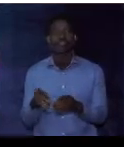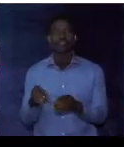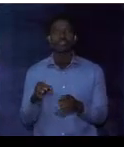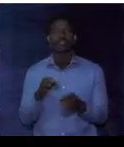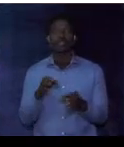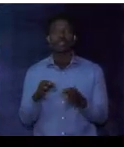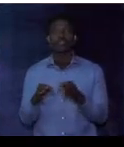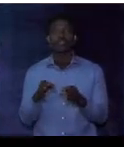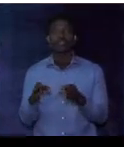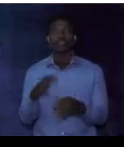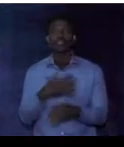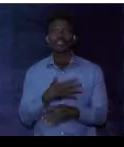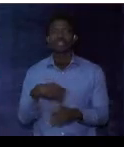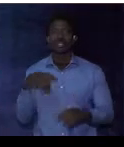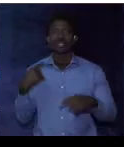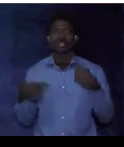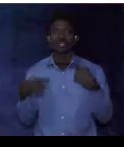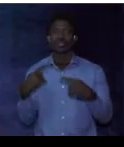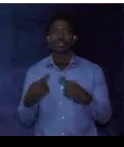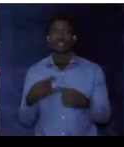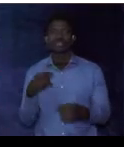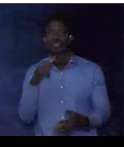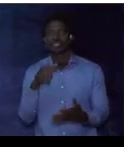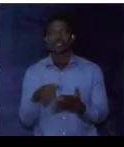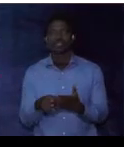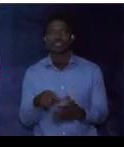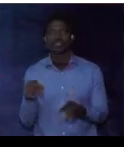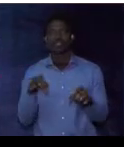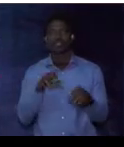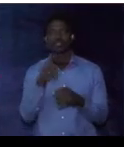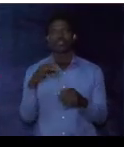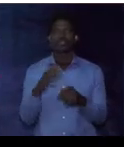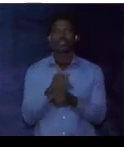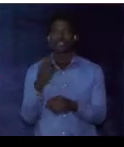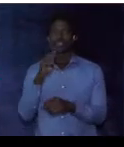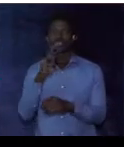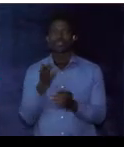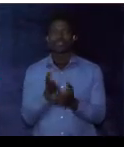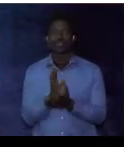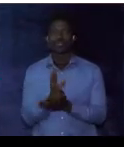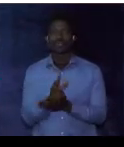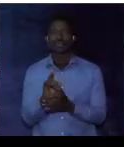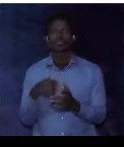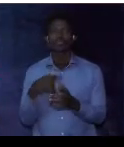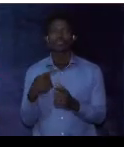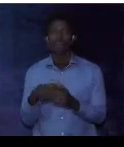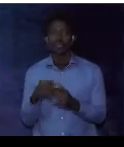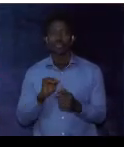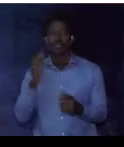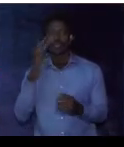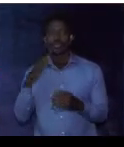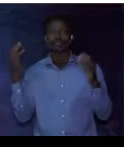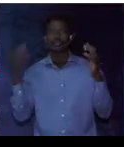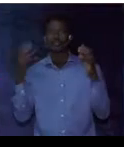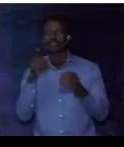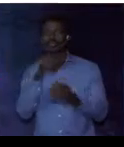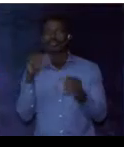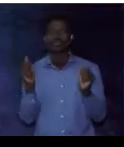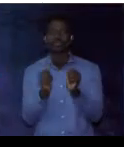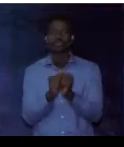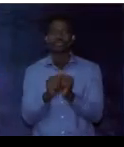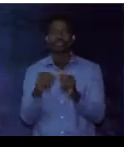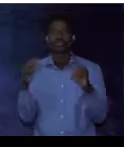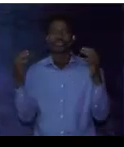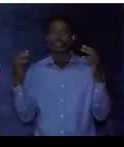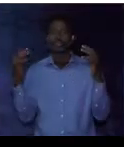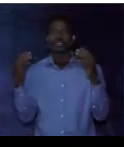descriptive, expository, and argumentative essay. Did you get the 4 correctly? Then I will need to celebrate